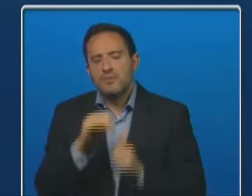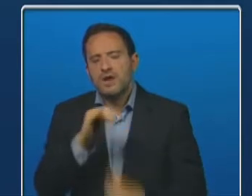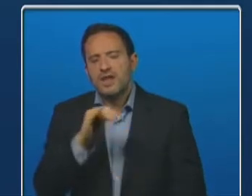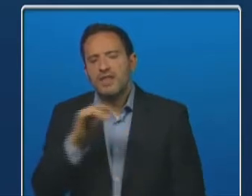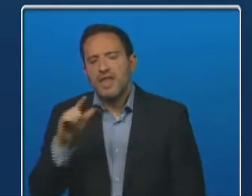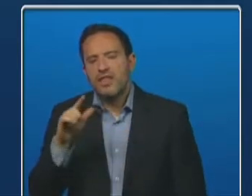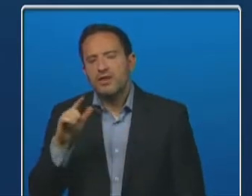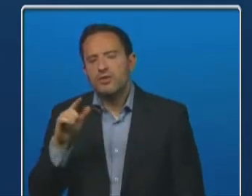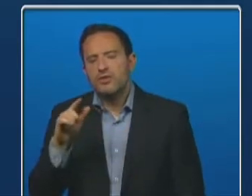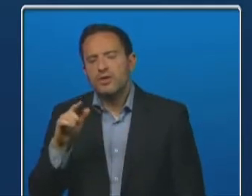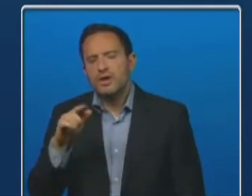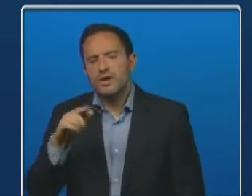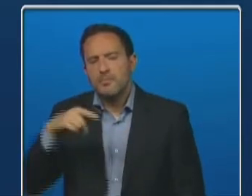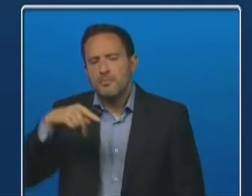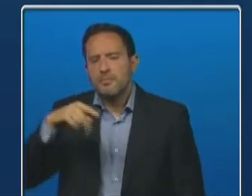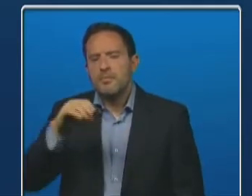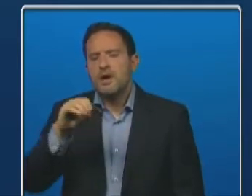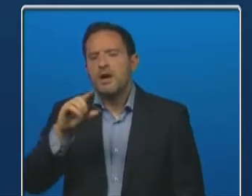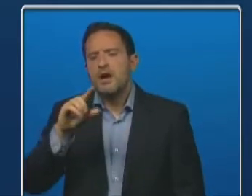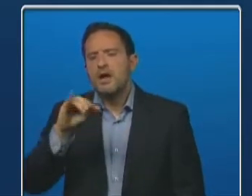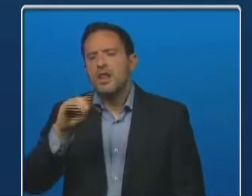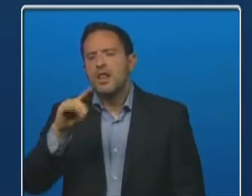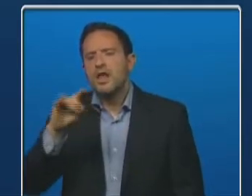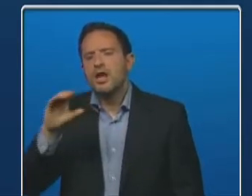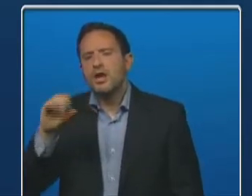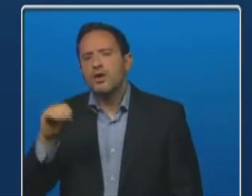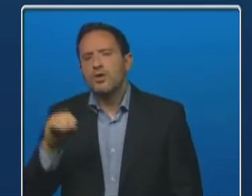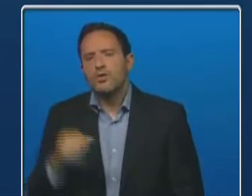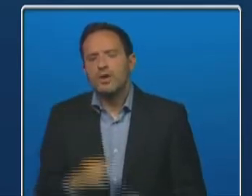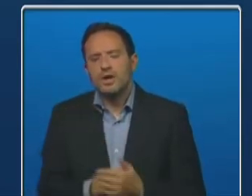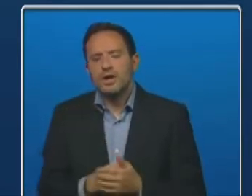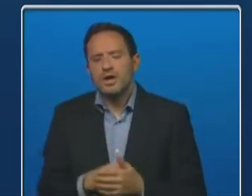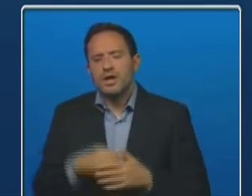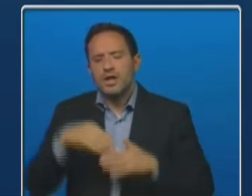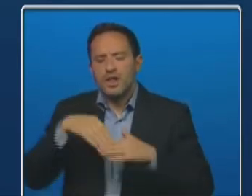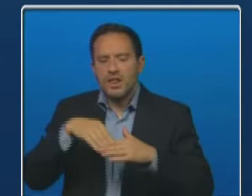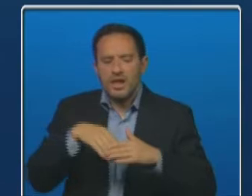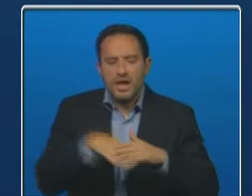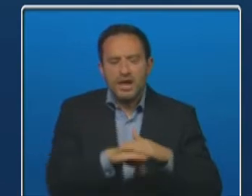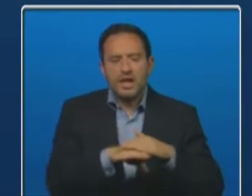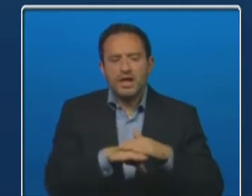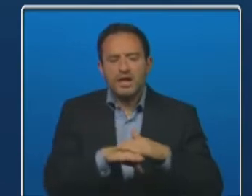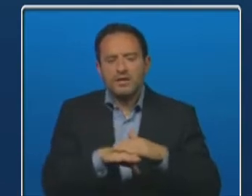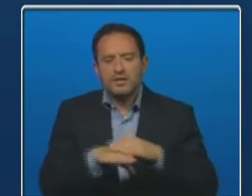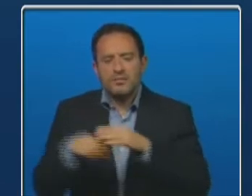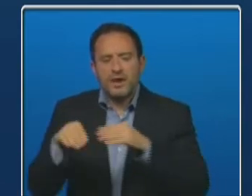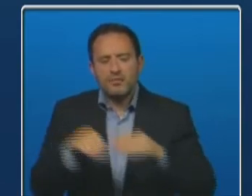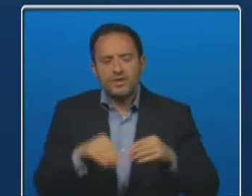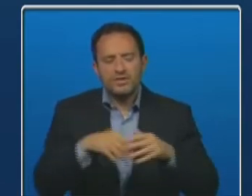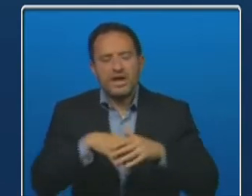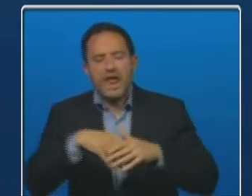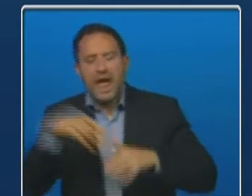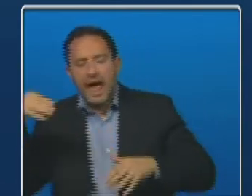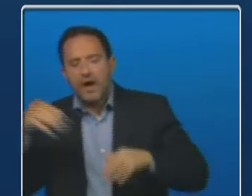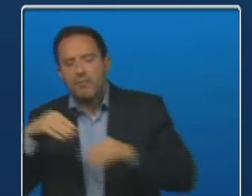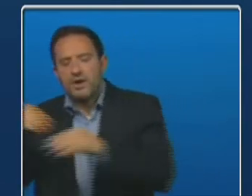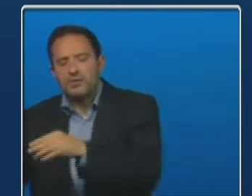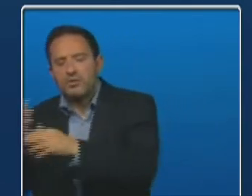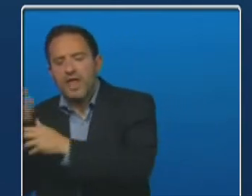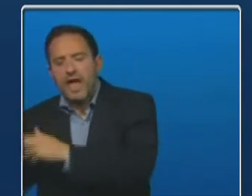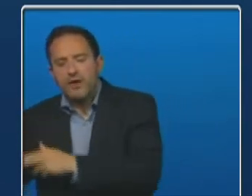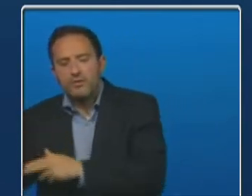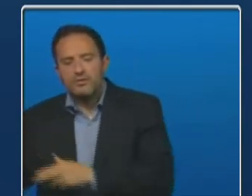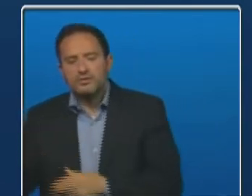Politico. Can you talk a little bit about the in-migration, out-migration of Illinois, and how close was it from losing a second